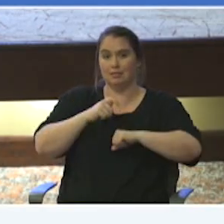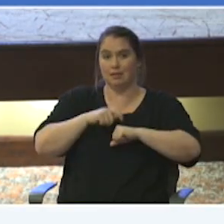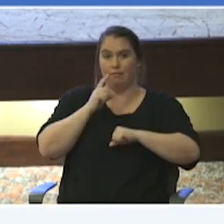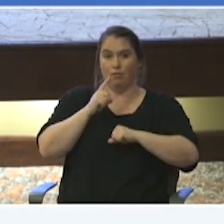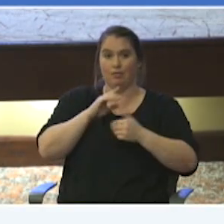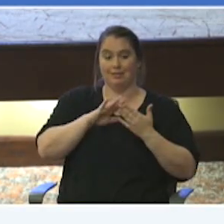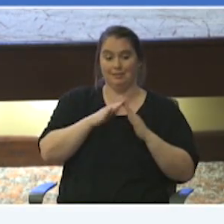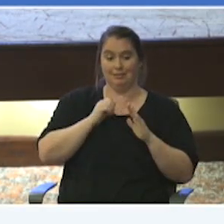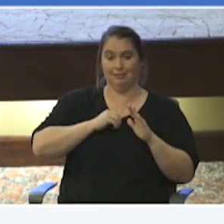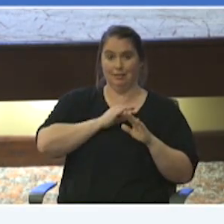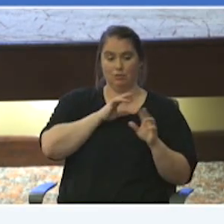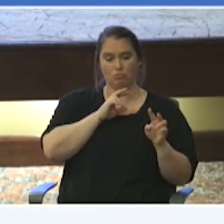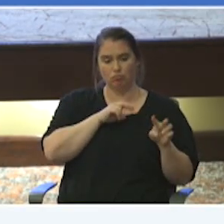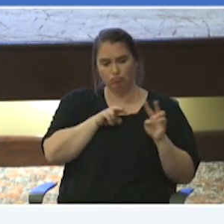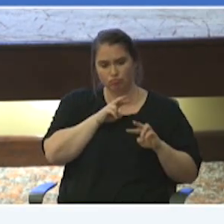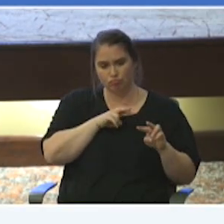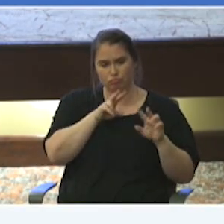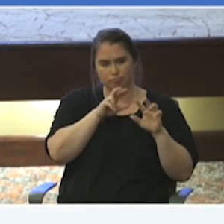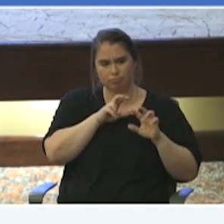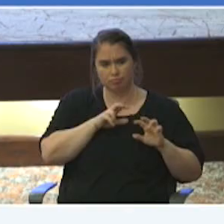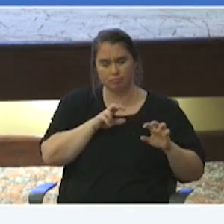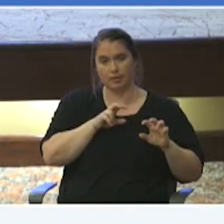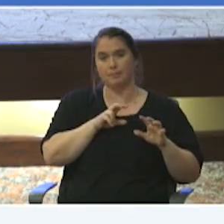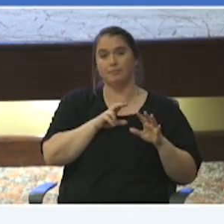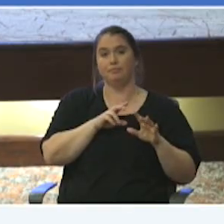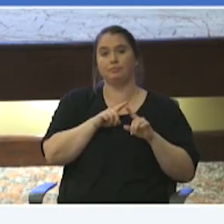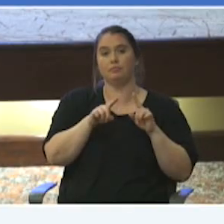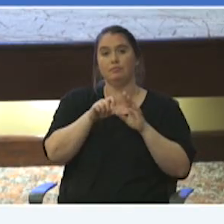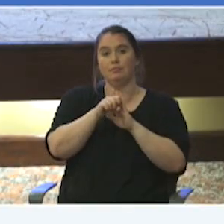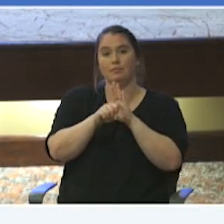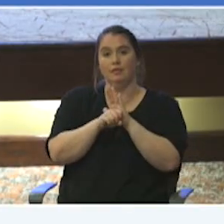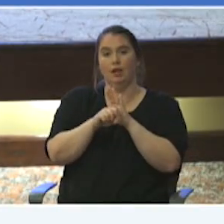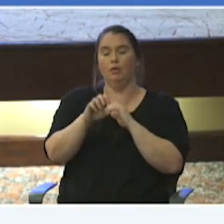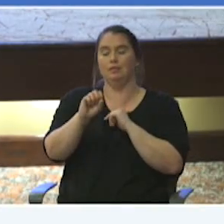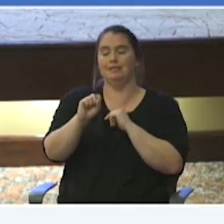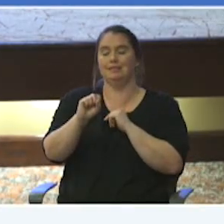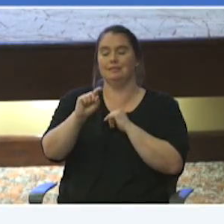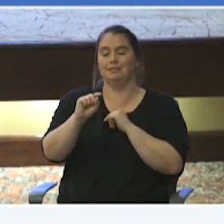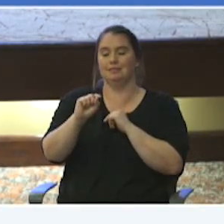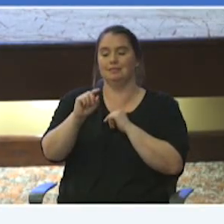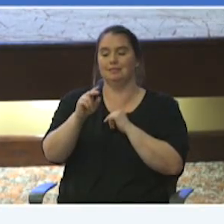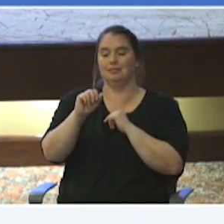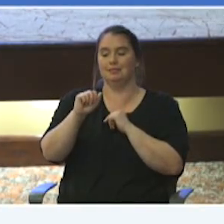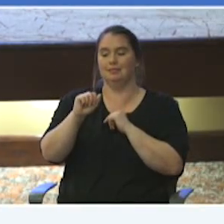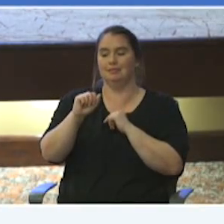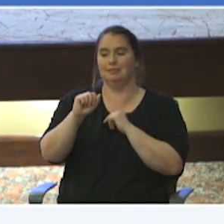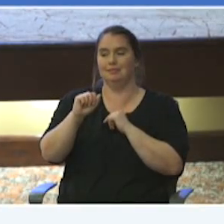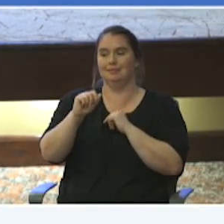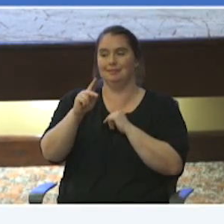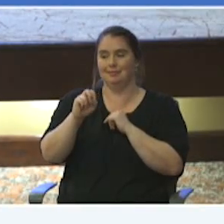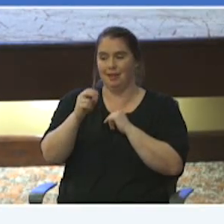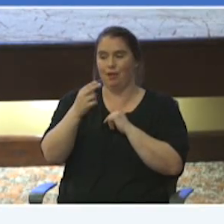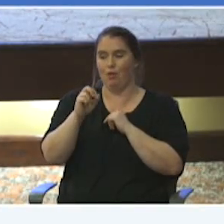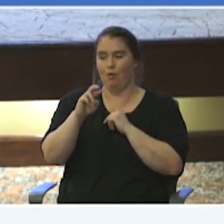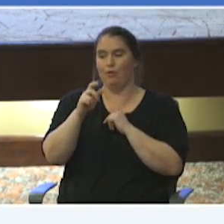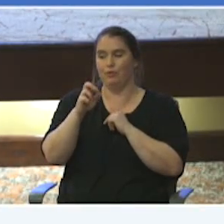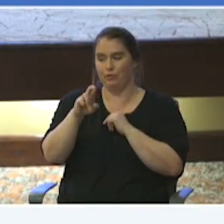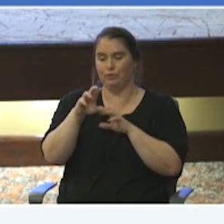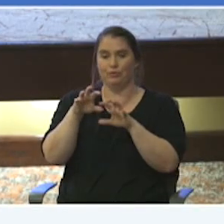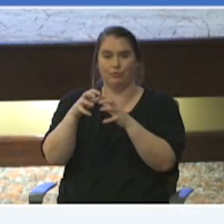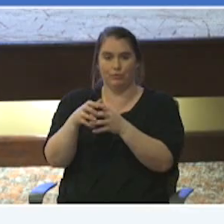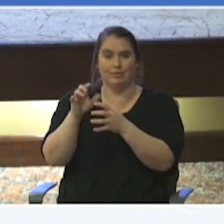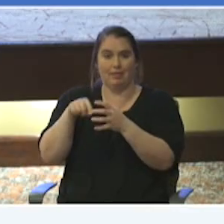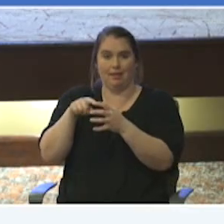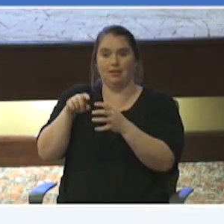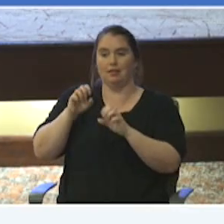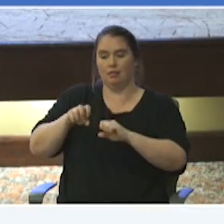at it, but also our stakeholder groups there are trade associations and different groups to look